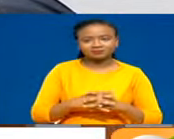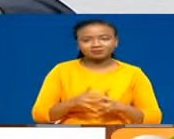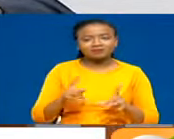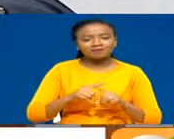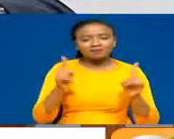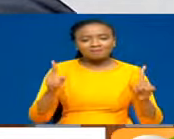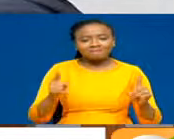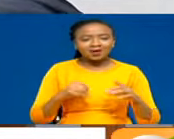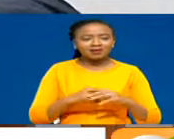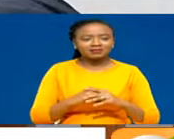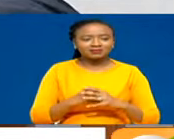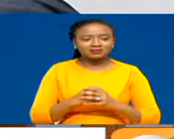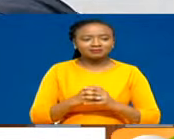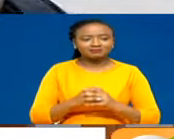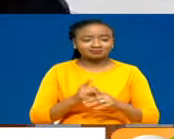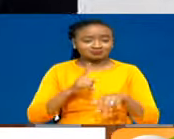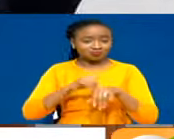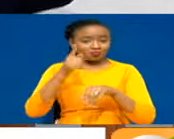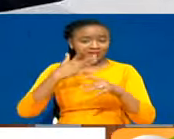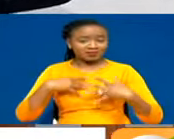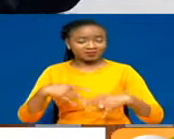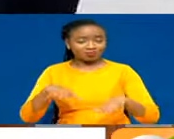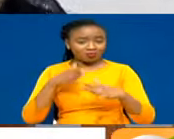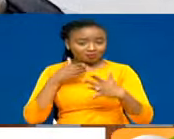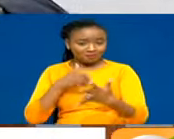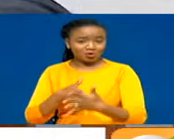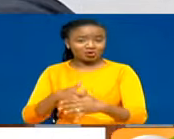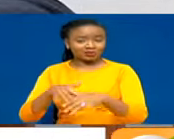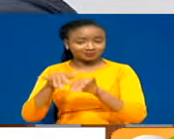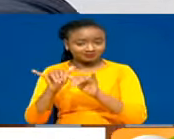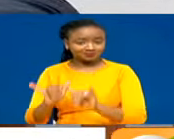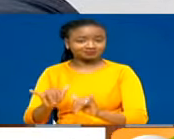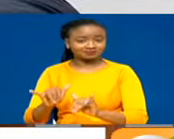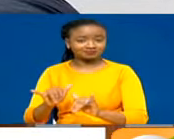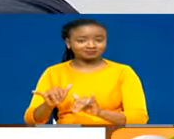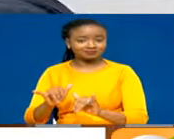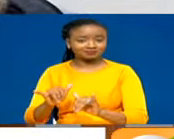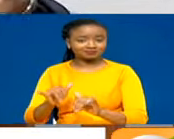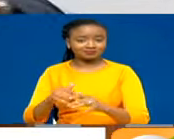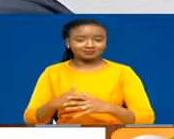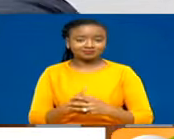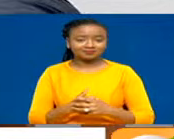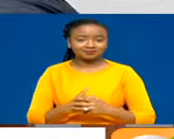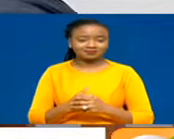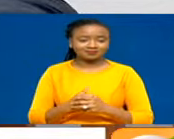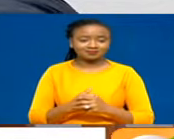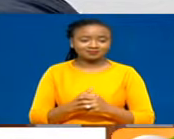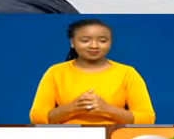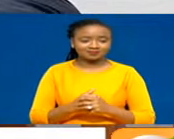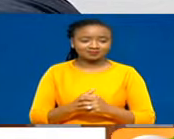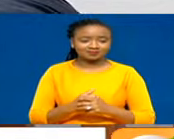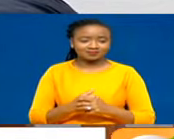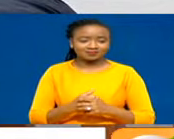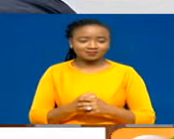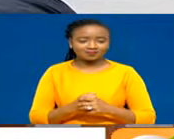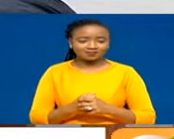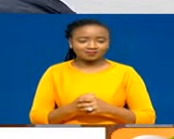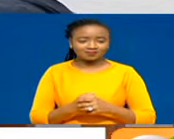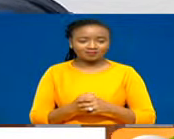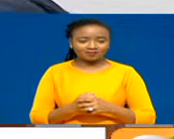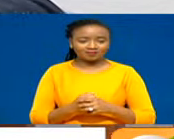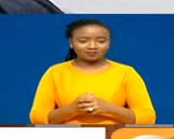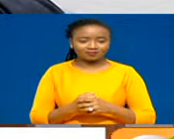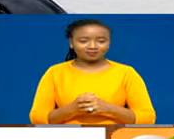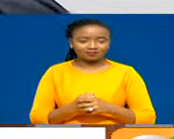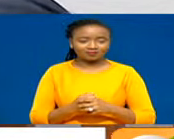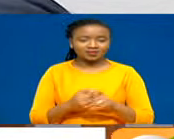the combination of the lockdown, a combination of vaccines needed to come into the country,